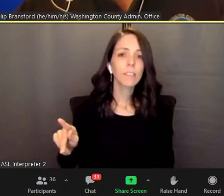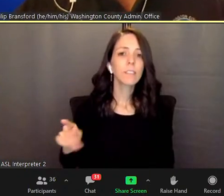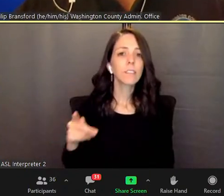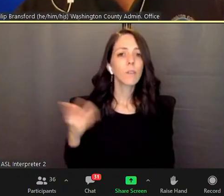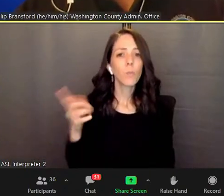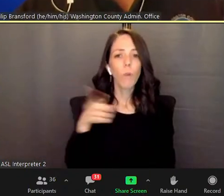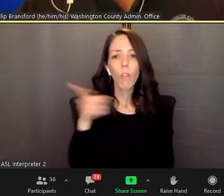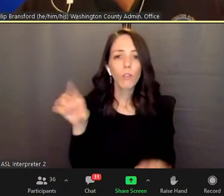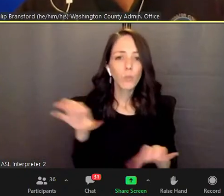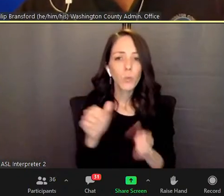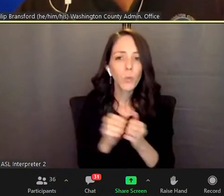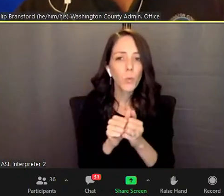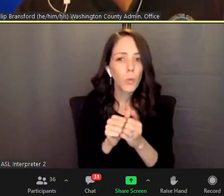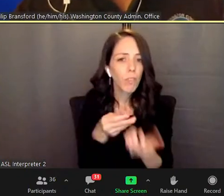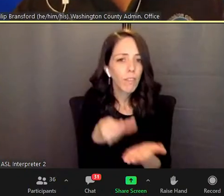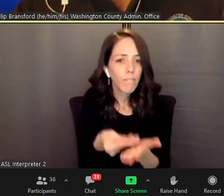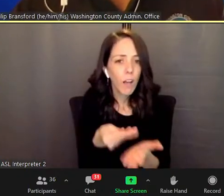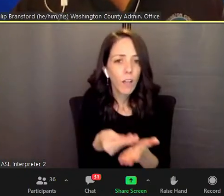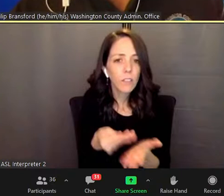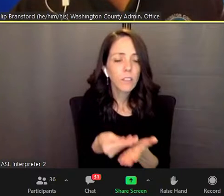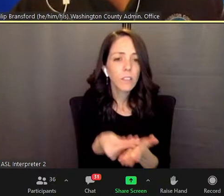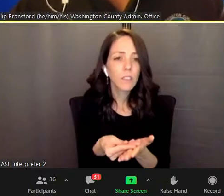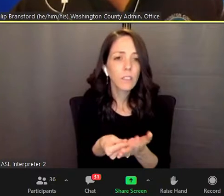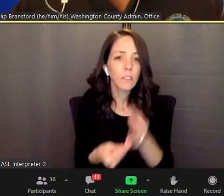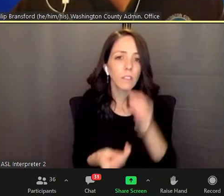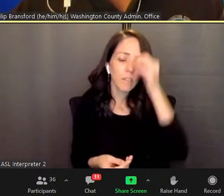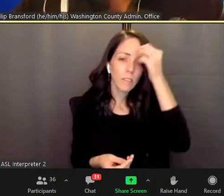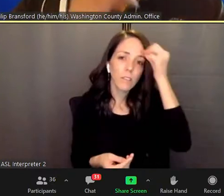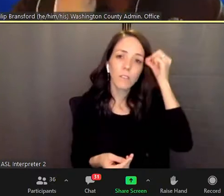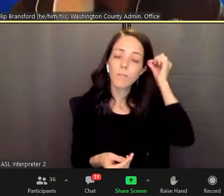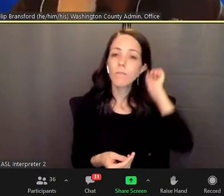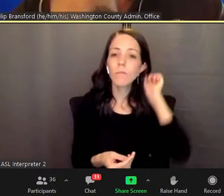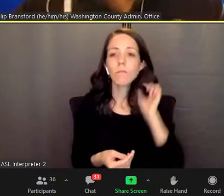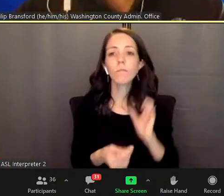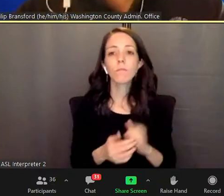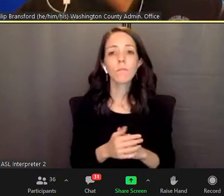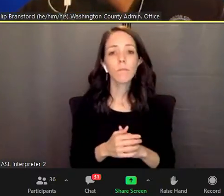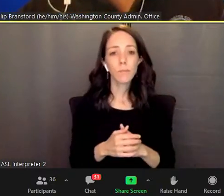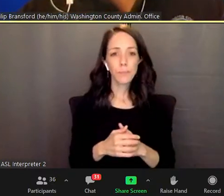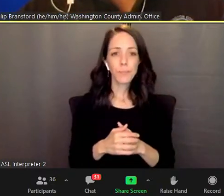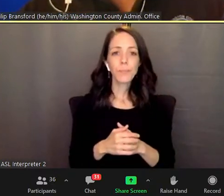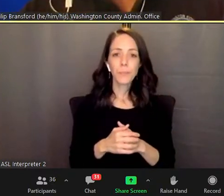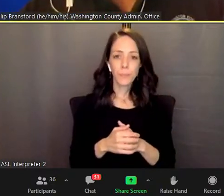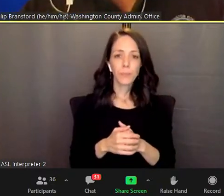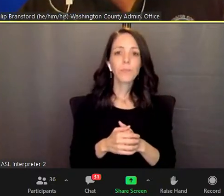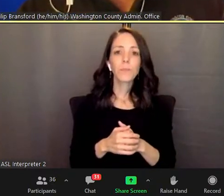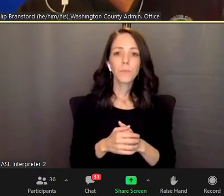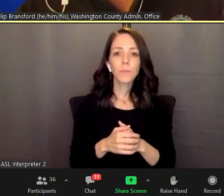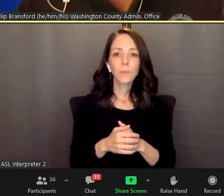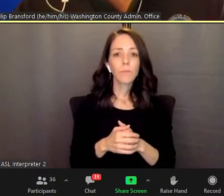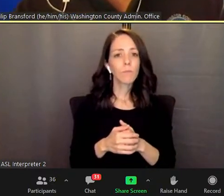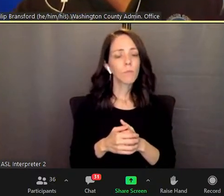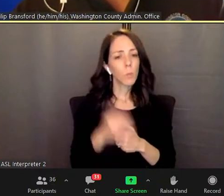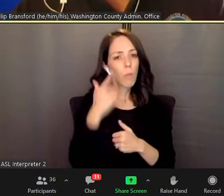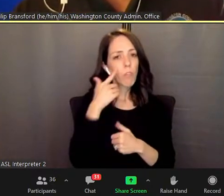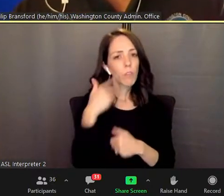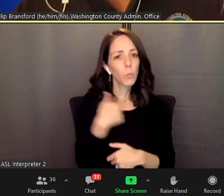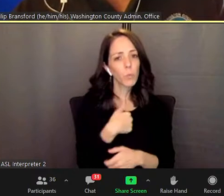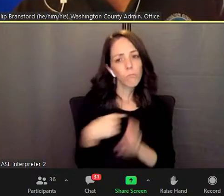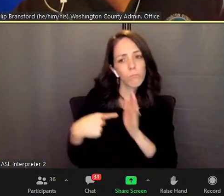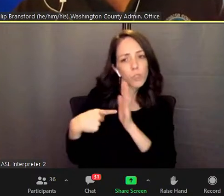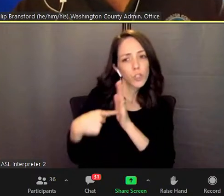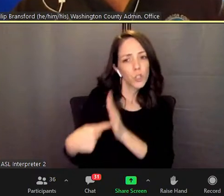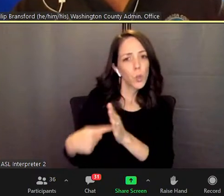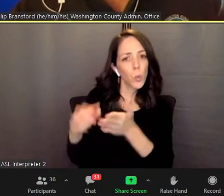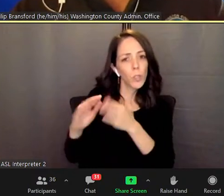funds. So we are, I think, showing to the community, and I think this board is committed